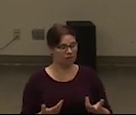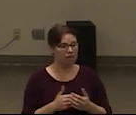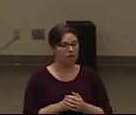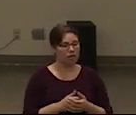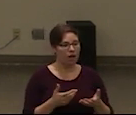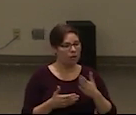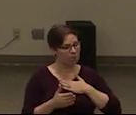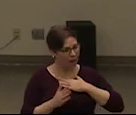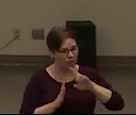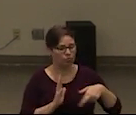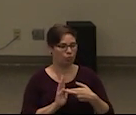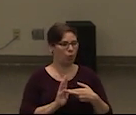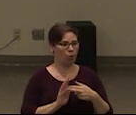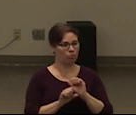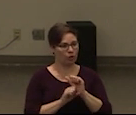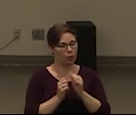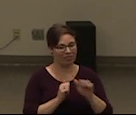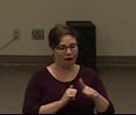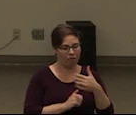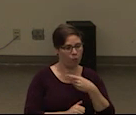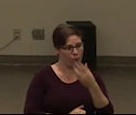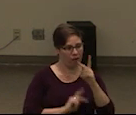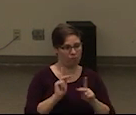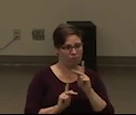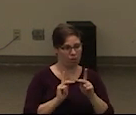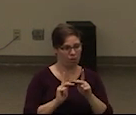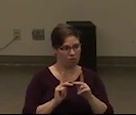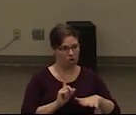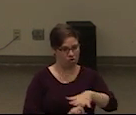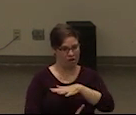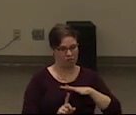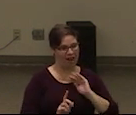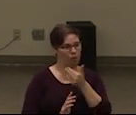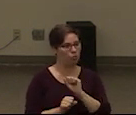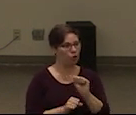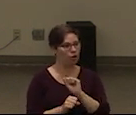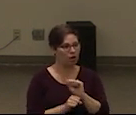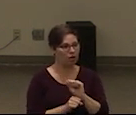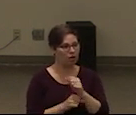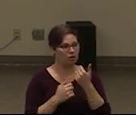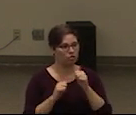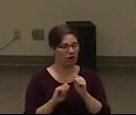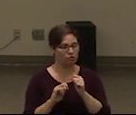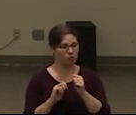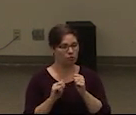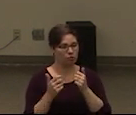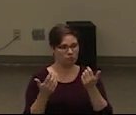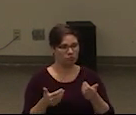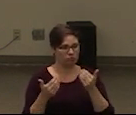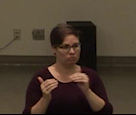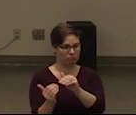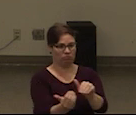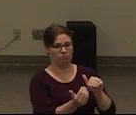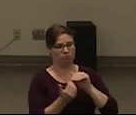what my role is to work with other white people around our work of dismantling white supremacy and seeing how we are hurt